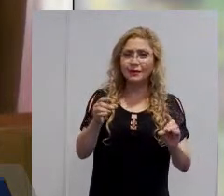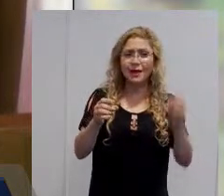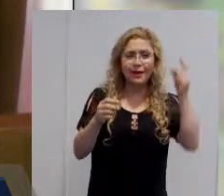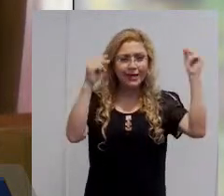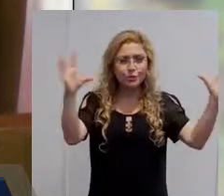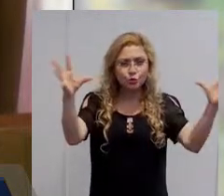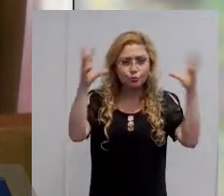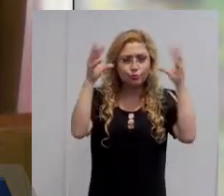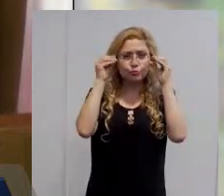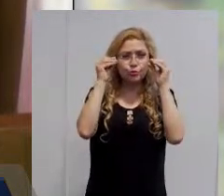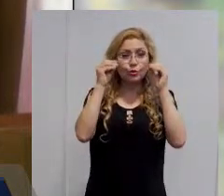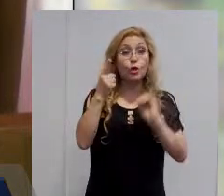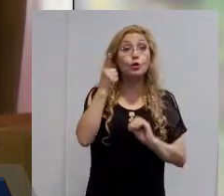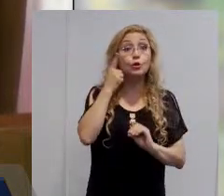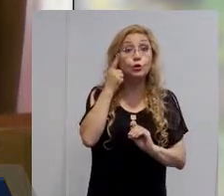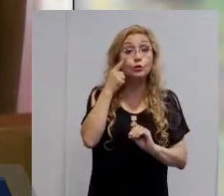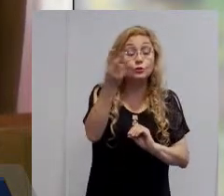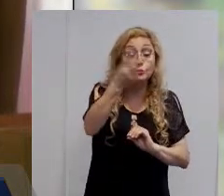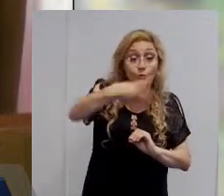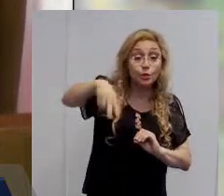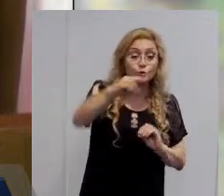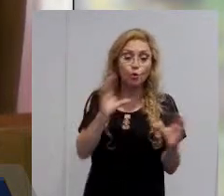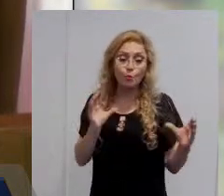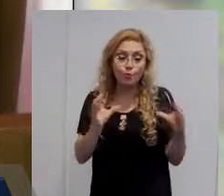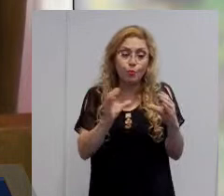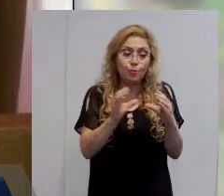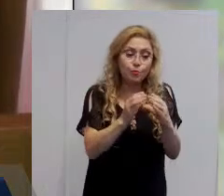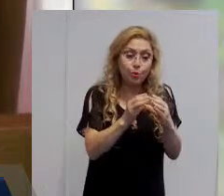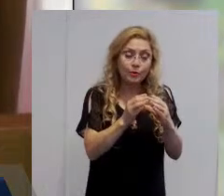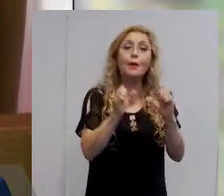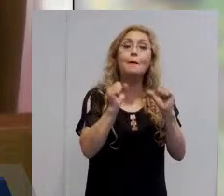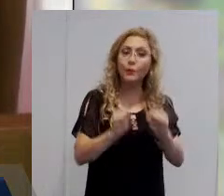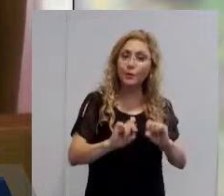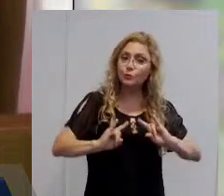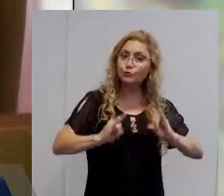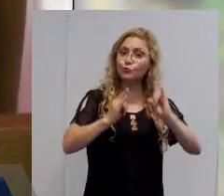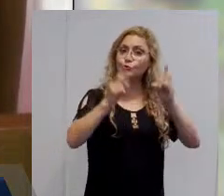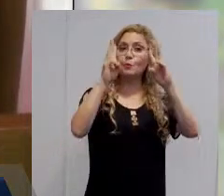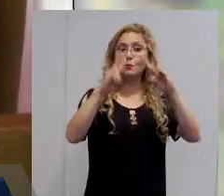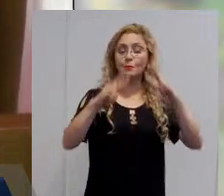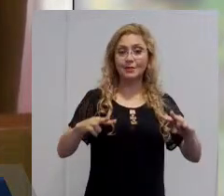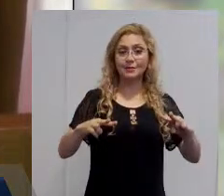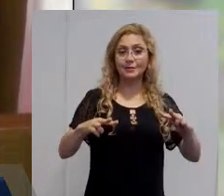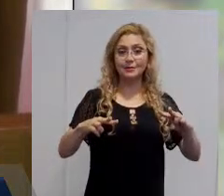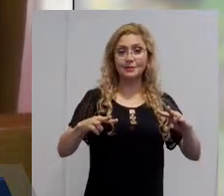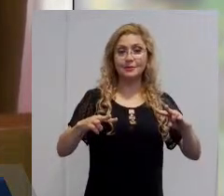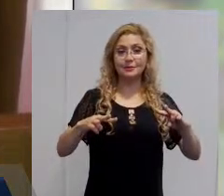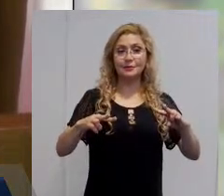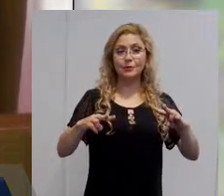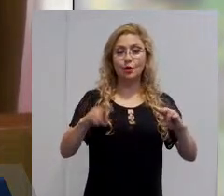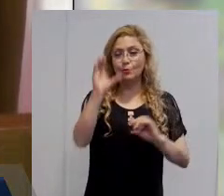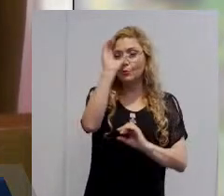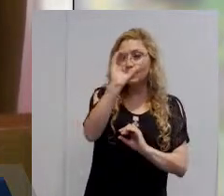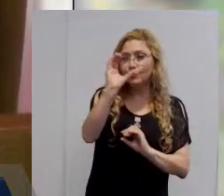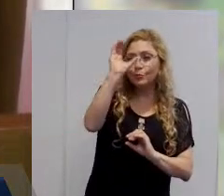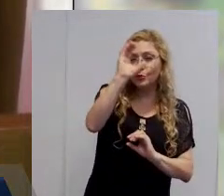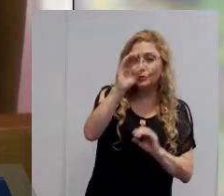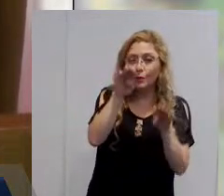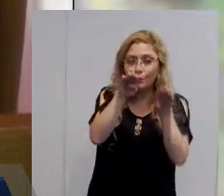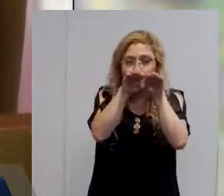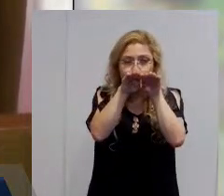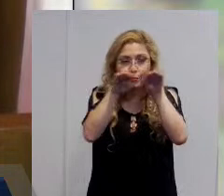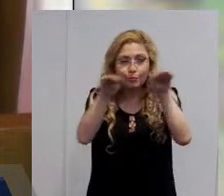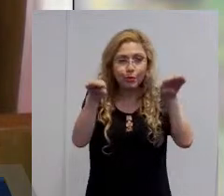appeal. Let's all work together. Let's all put our heads together, because only through our knowledge will we be able to secure